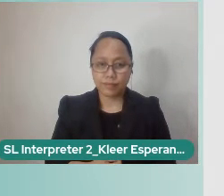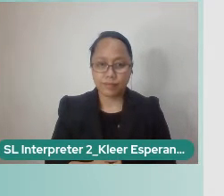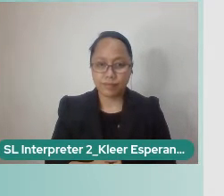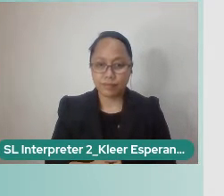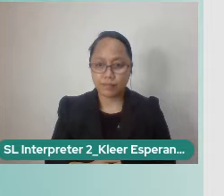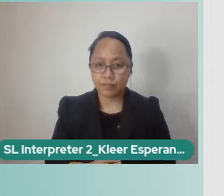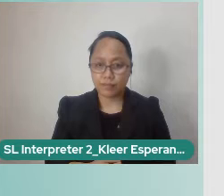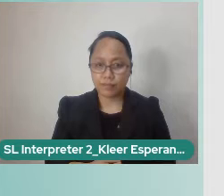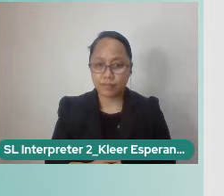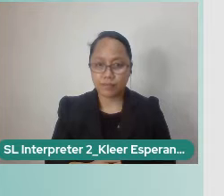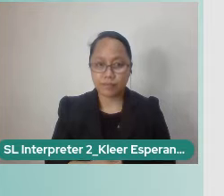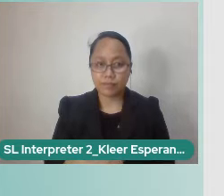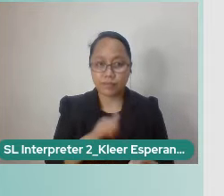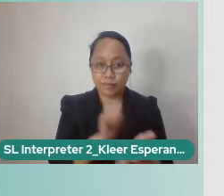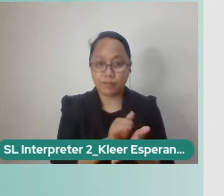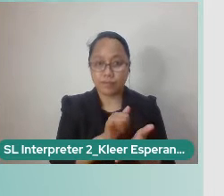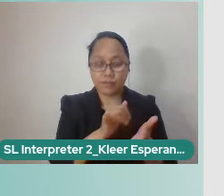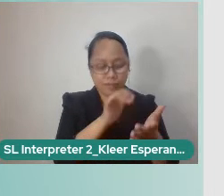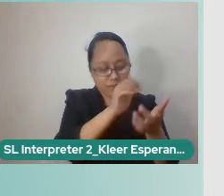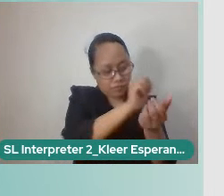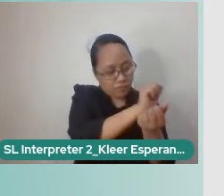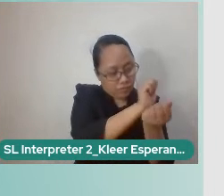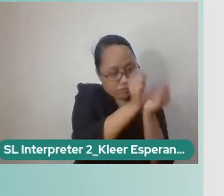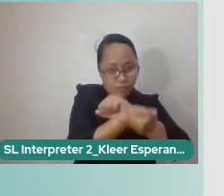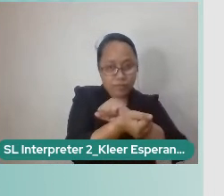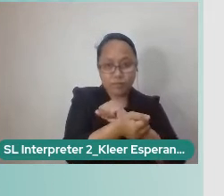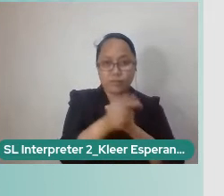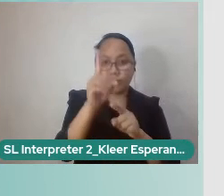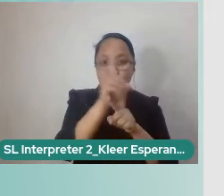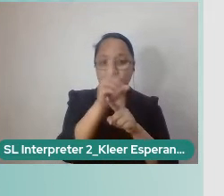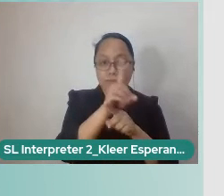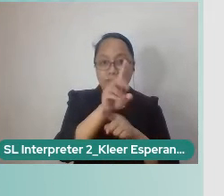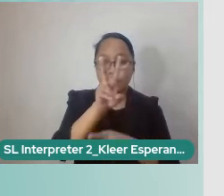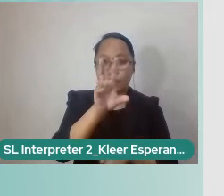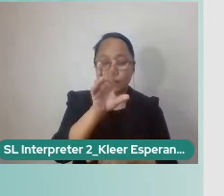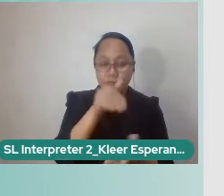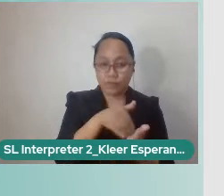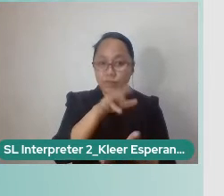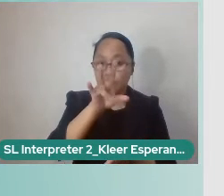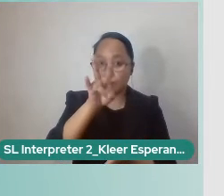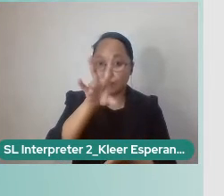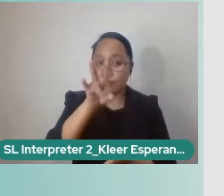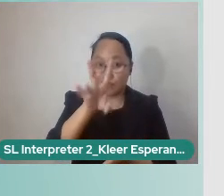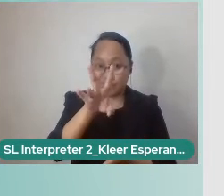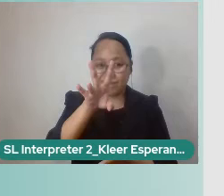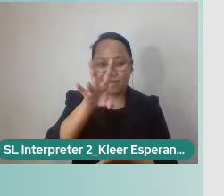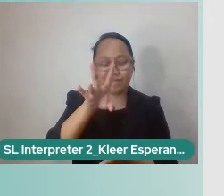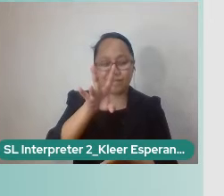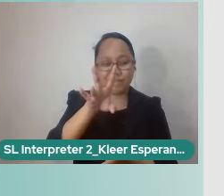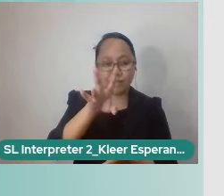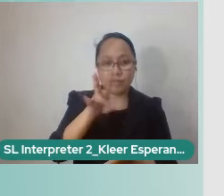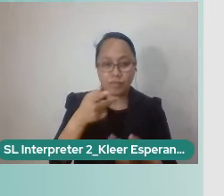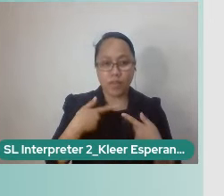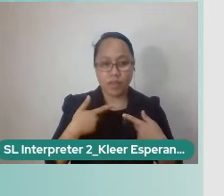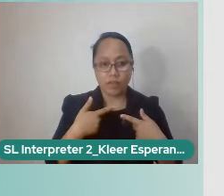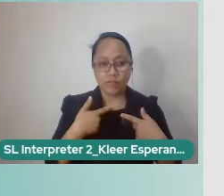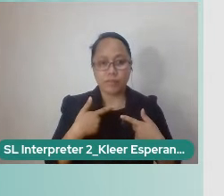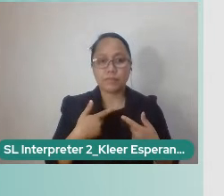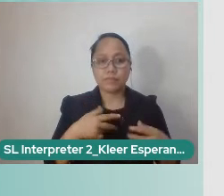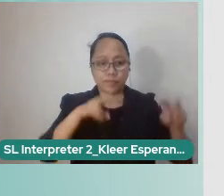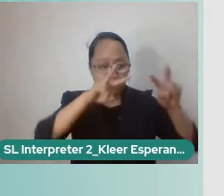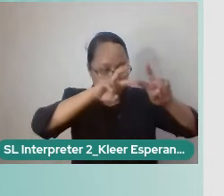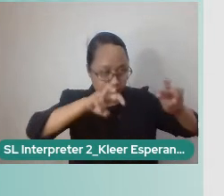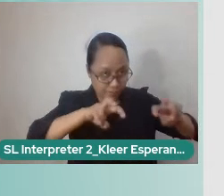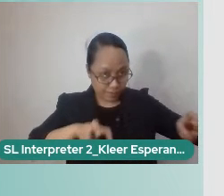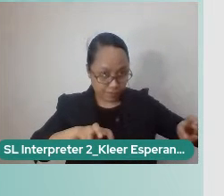Vaccination was one of the main reasons that Australia essentially became an early adopter of HPV screening. The screening program was designed